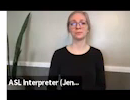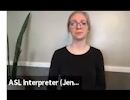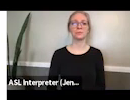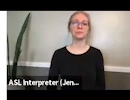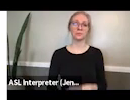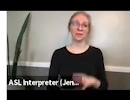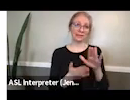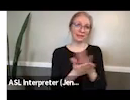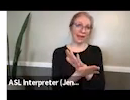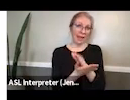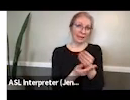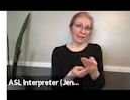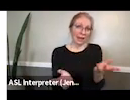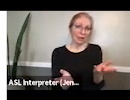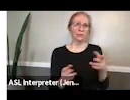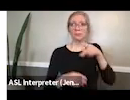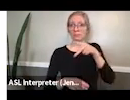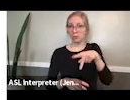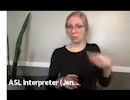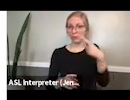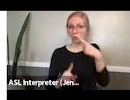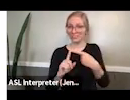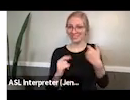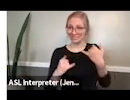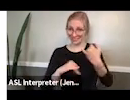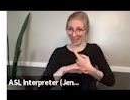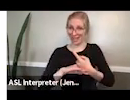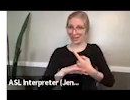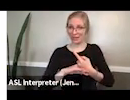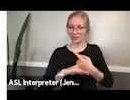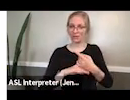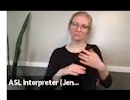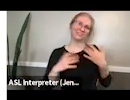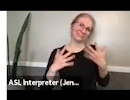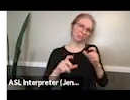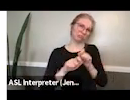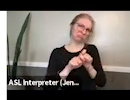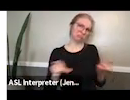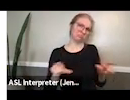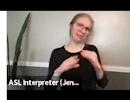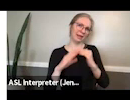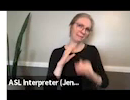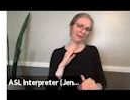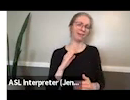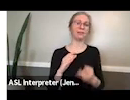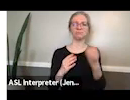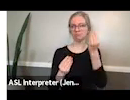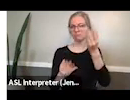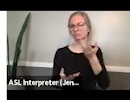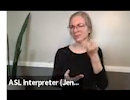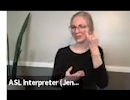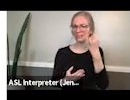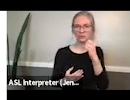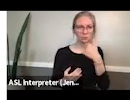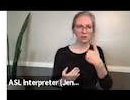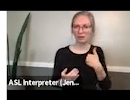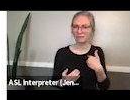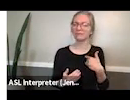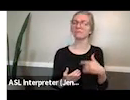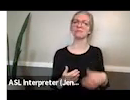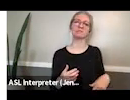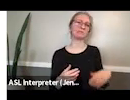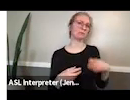and the PowerPoint for today earlier in the week in the email. So let us know if you didn't get everything or if you have problems with any of